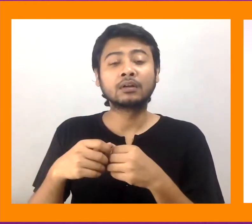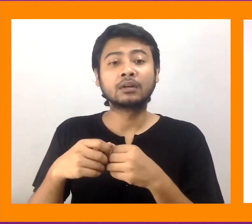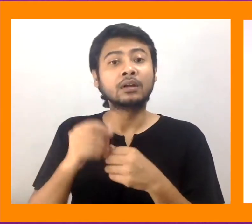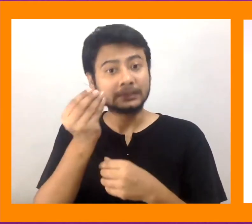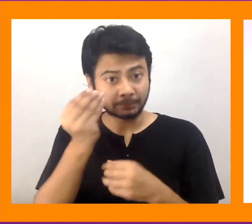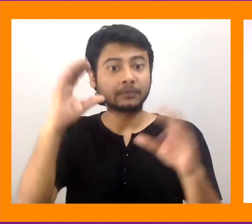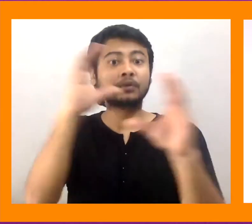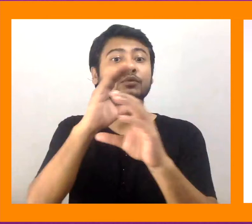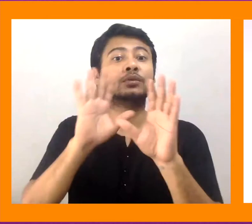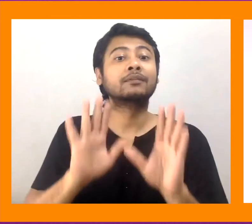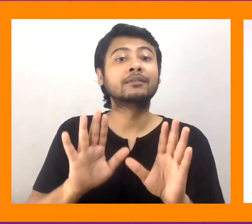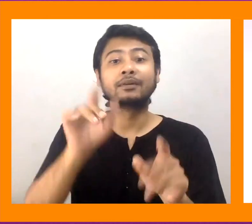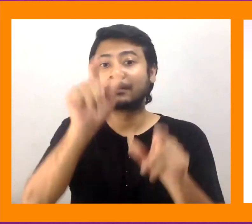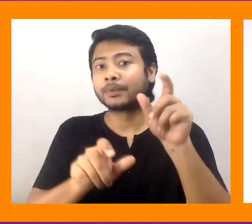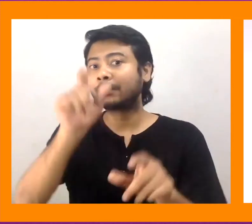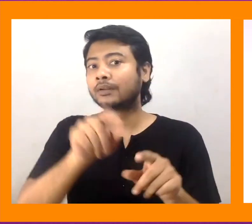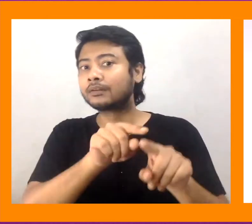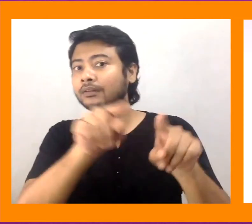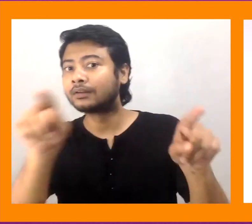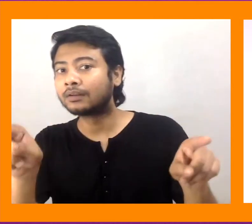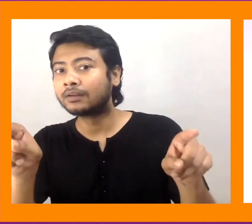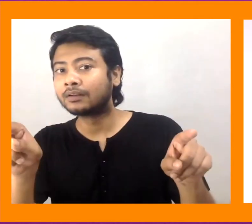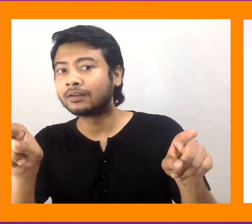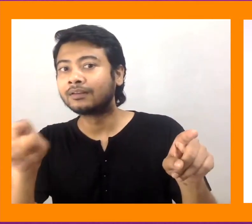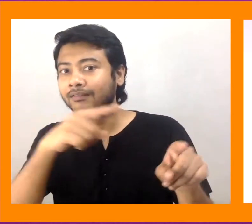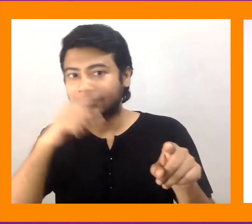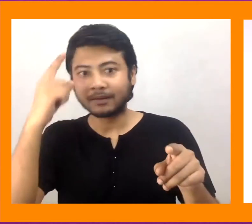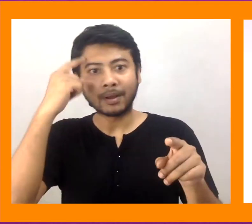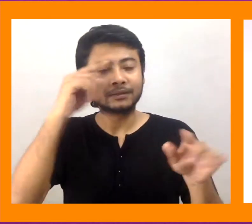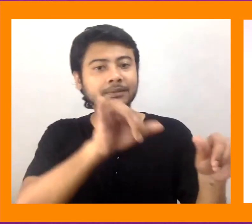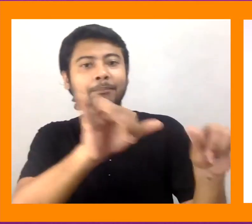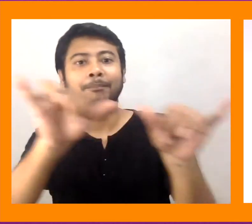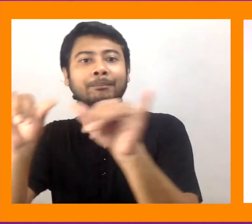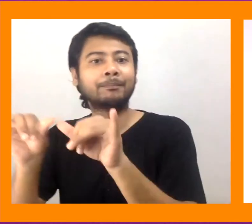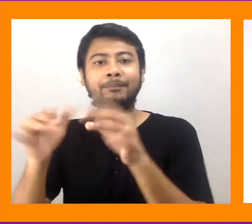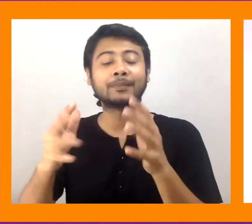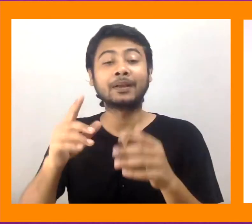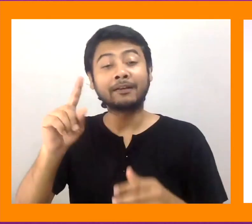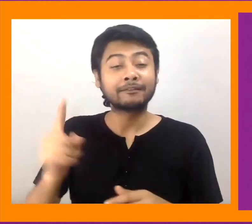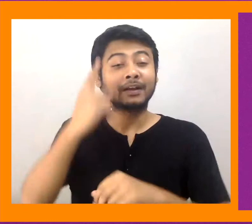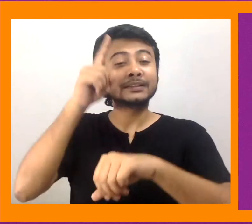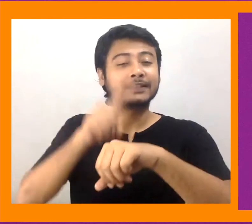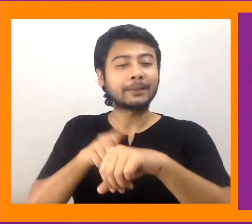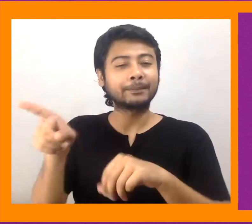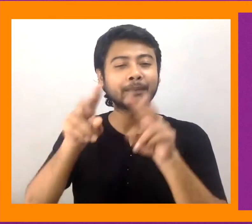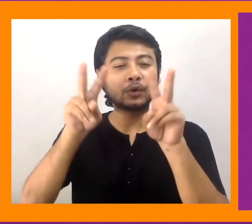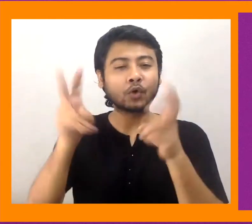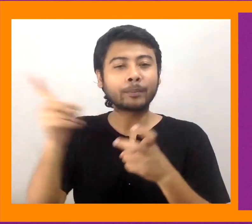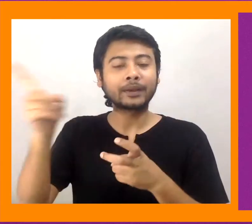same page as to what the term intersectionality means or how the theory of intersectionality can be applied. The